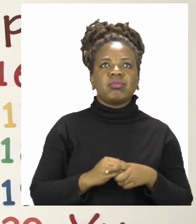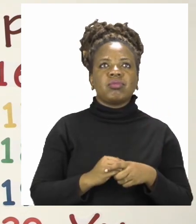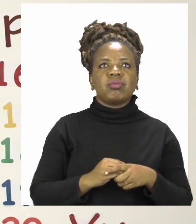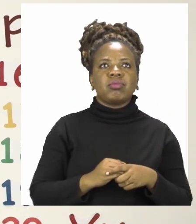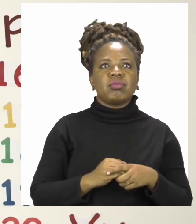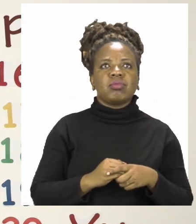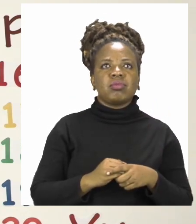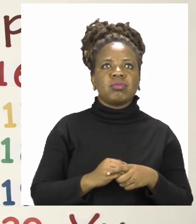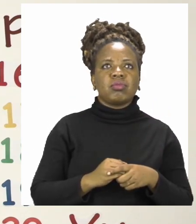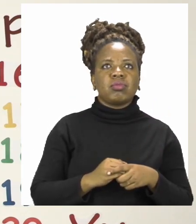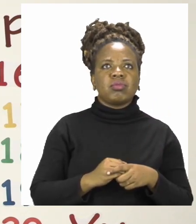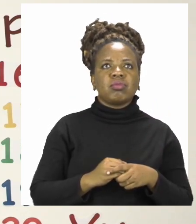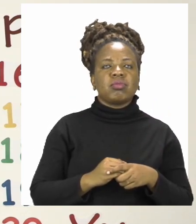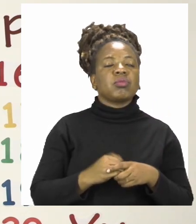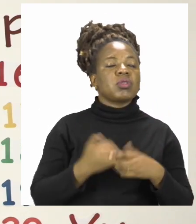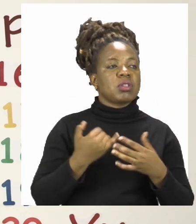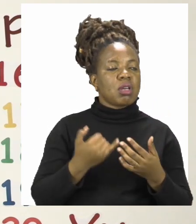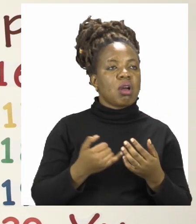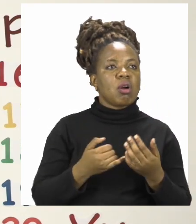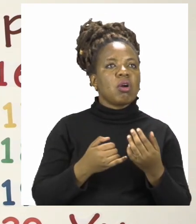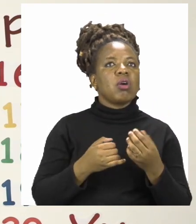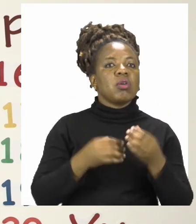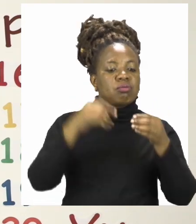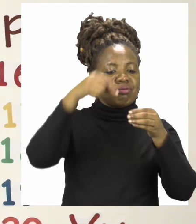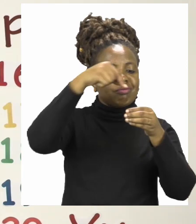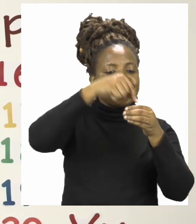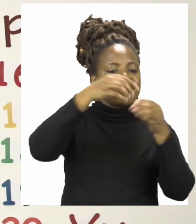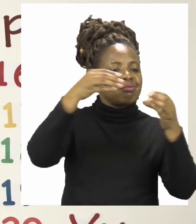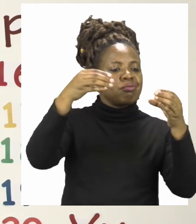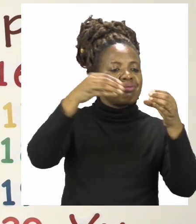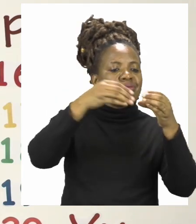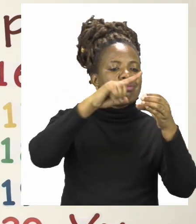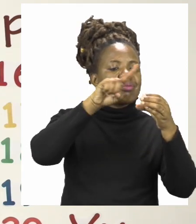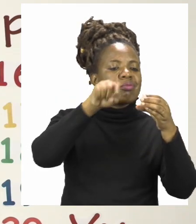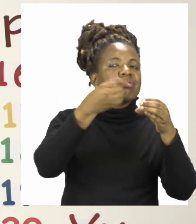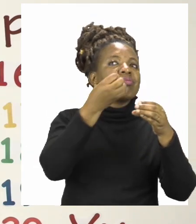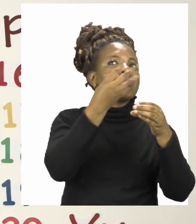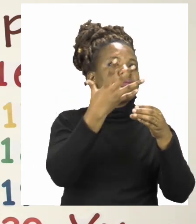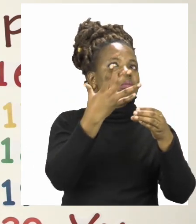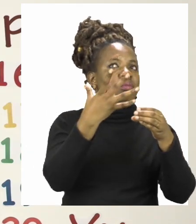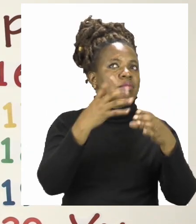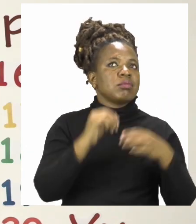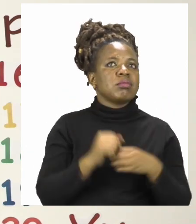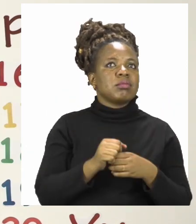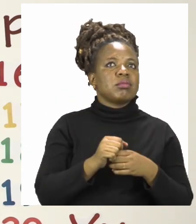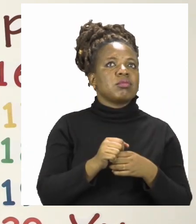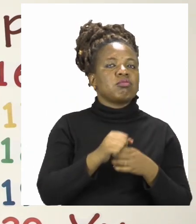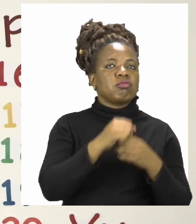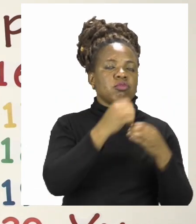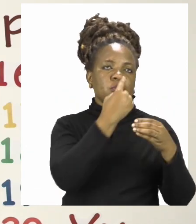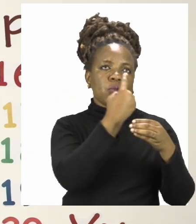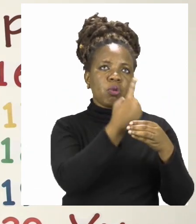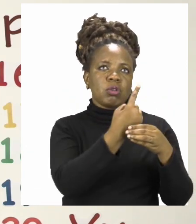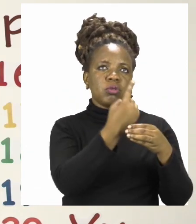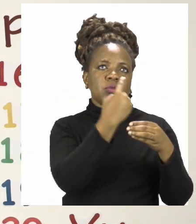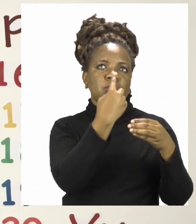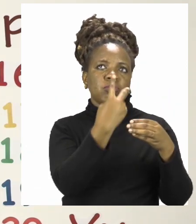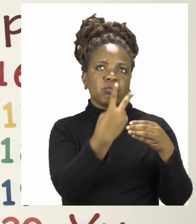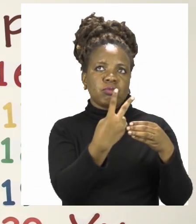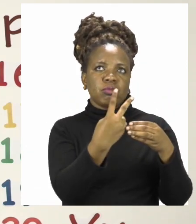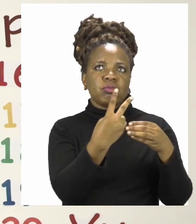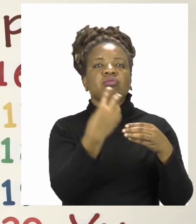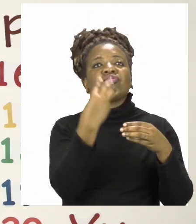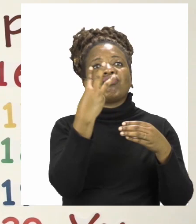up everything in the set. So let's count what is in the sets. 1,